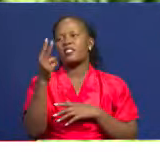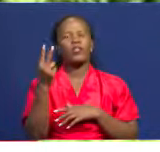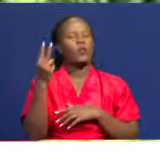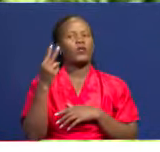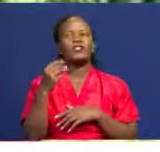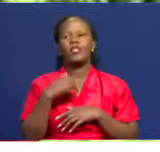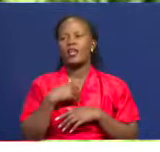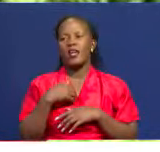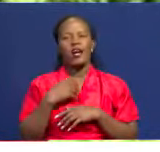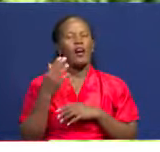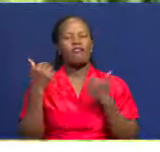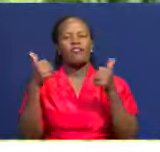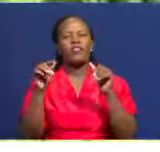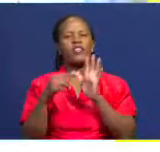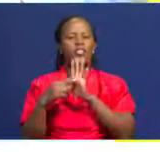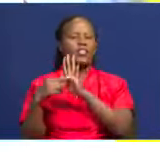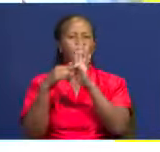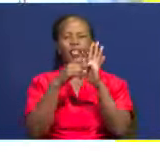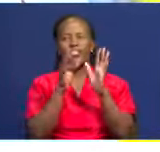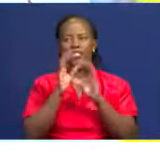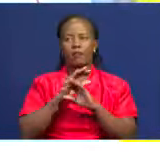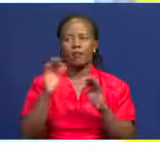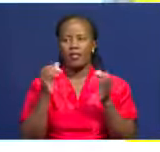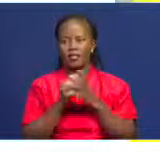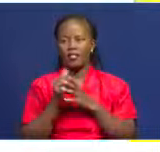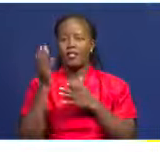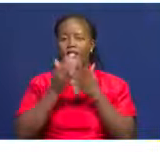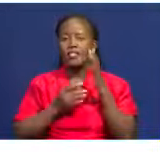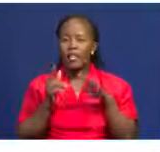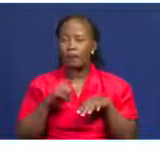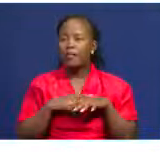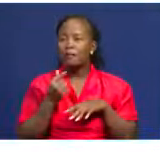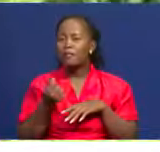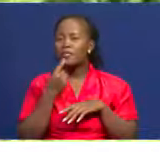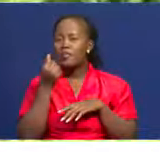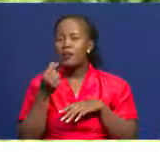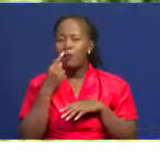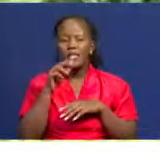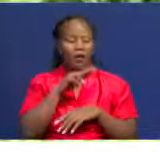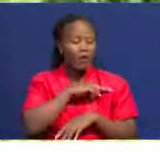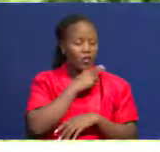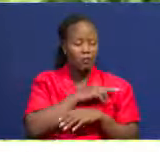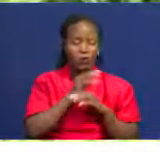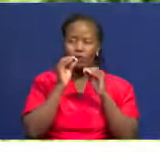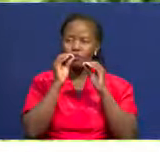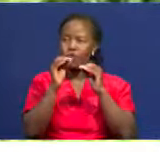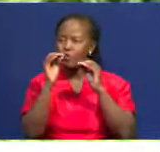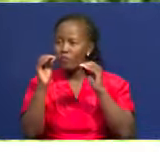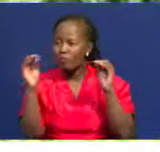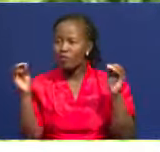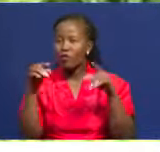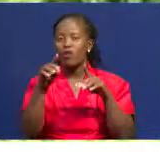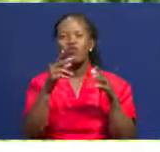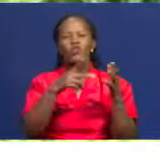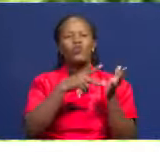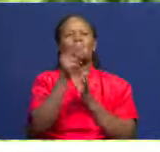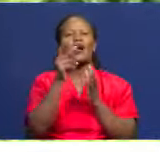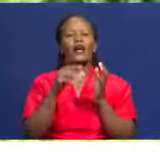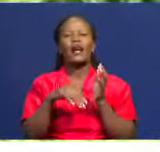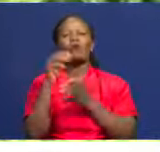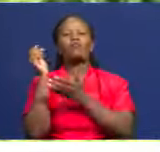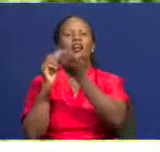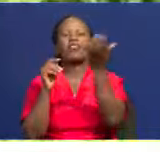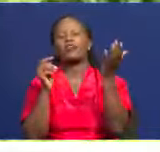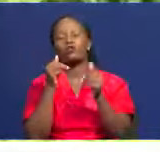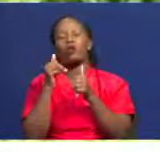hana dalili zozote. Madawa saa zingine unaenda hospitalini hazipo. Inabidi ya kwamba ununue nje. Kununua nje